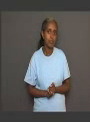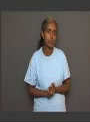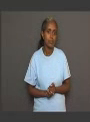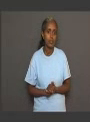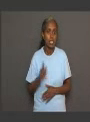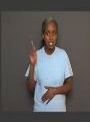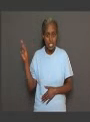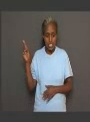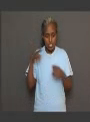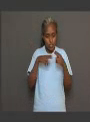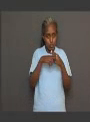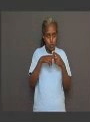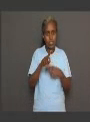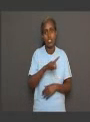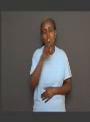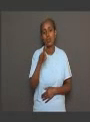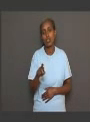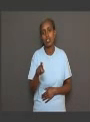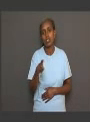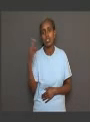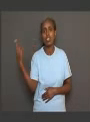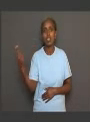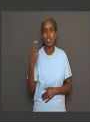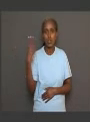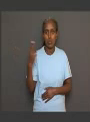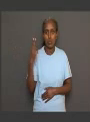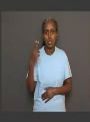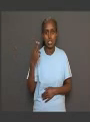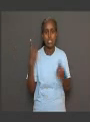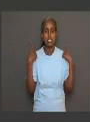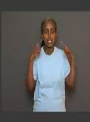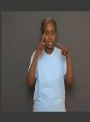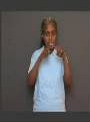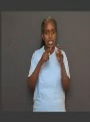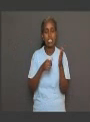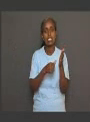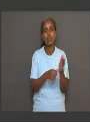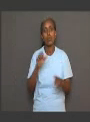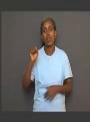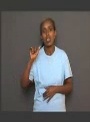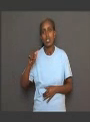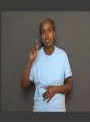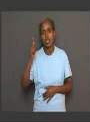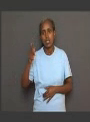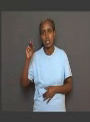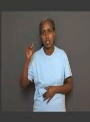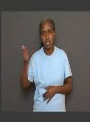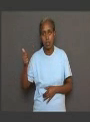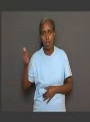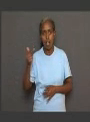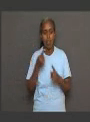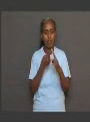These shortened equations use the Greek symbol sigma for sum.